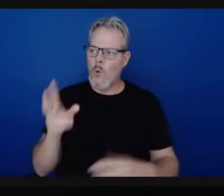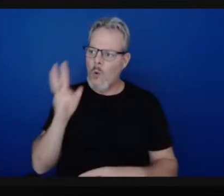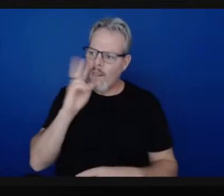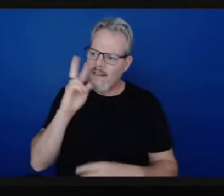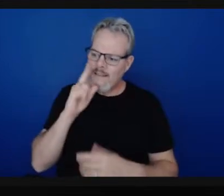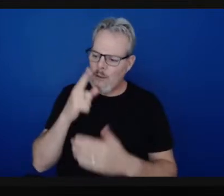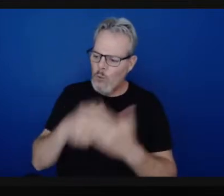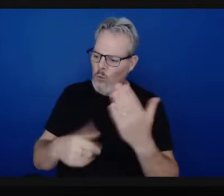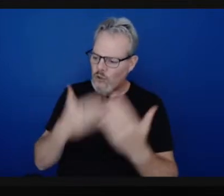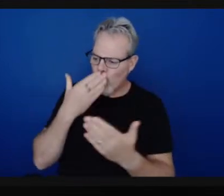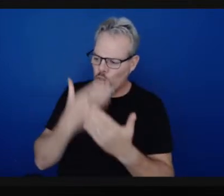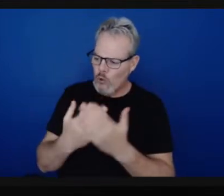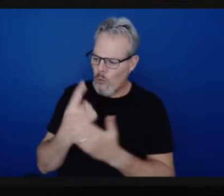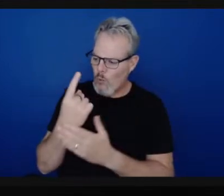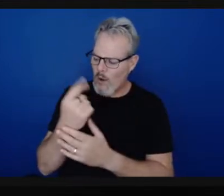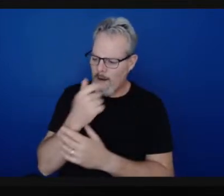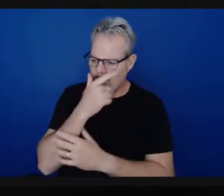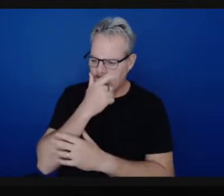one?